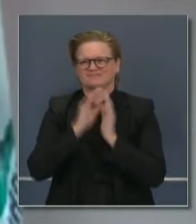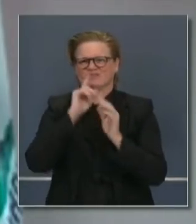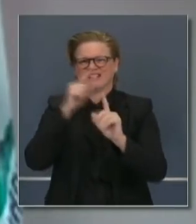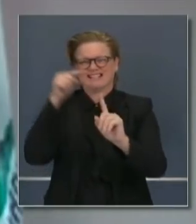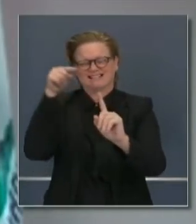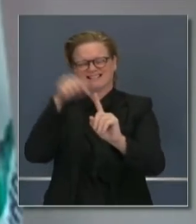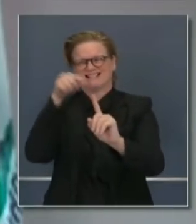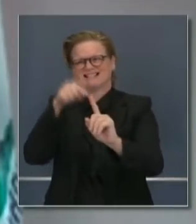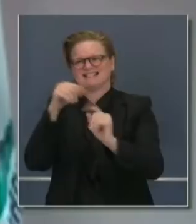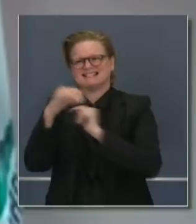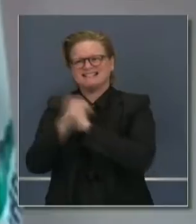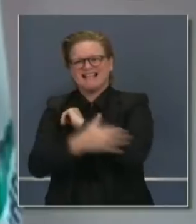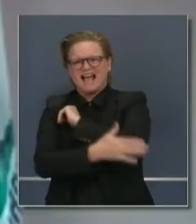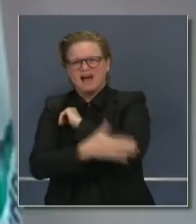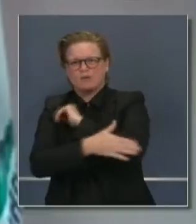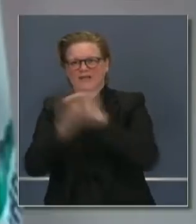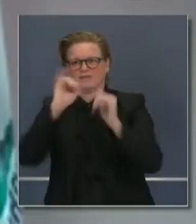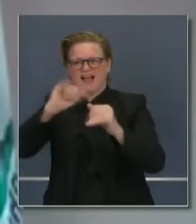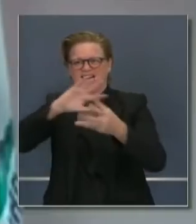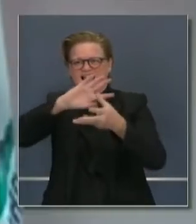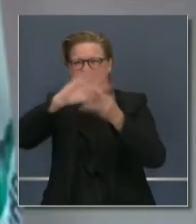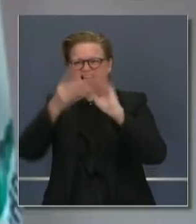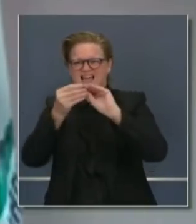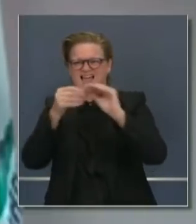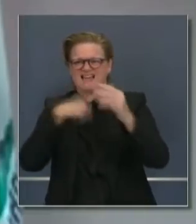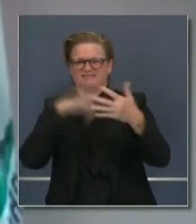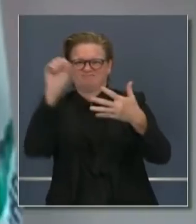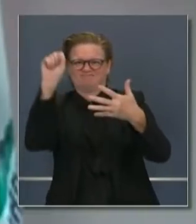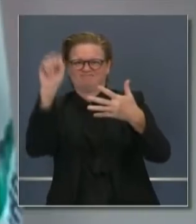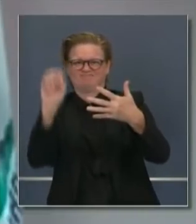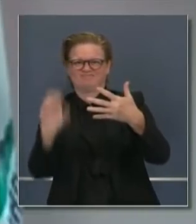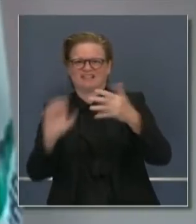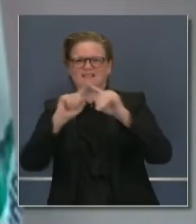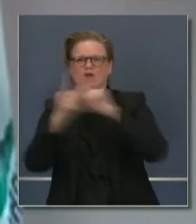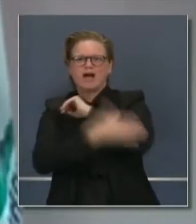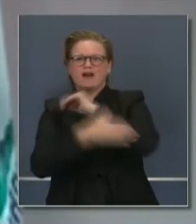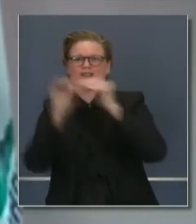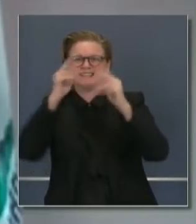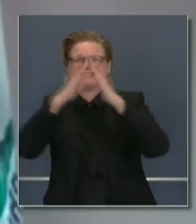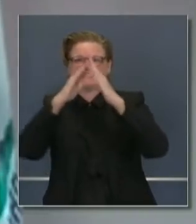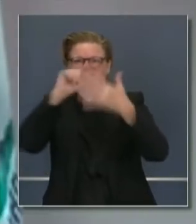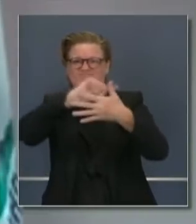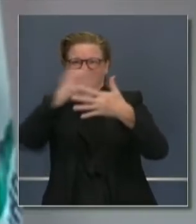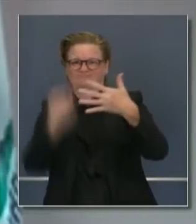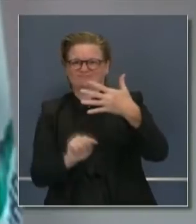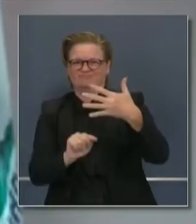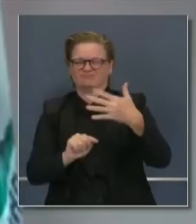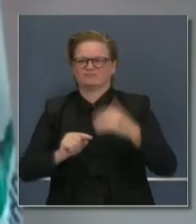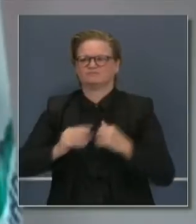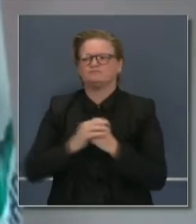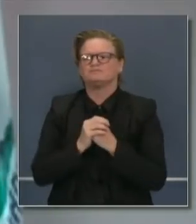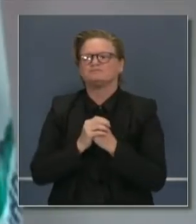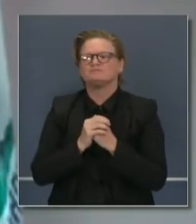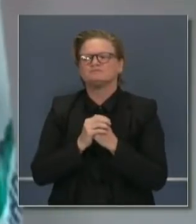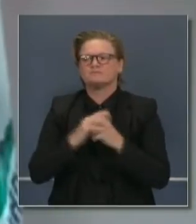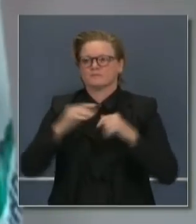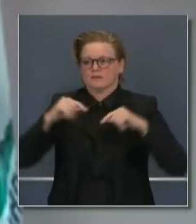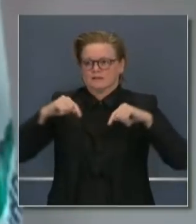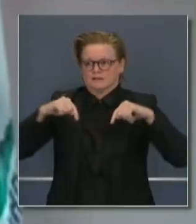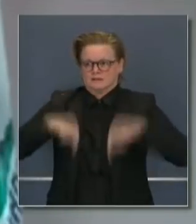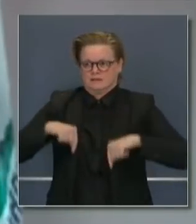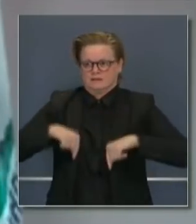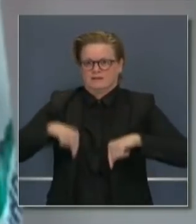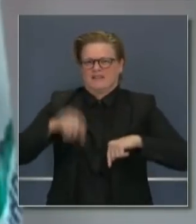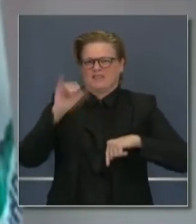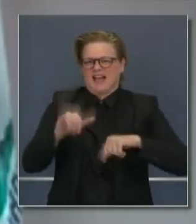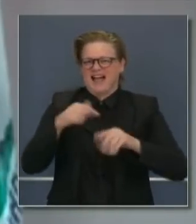tier within our blueprint. So as we said, the governor explained it, this is part of our emergency brake. It's being done regionally, but